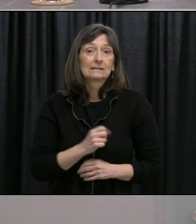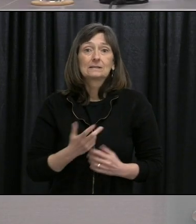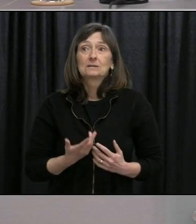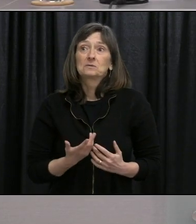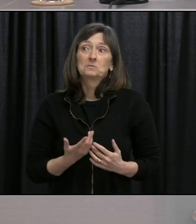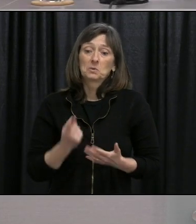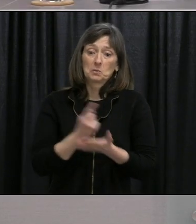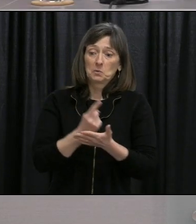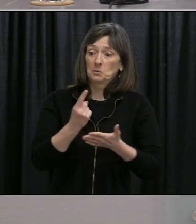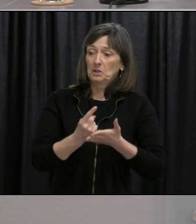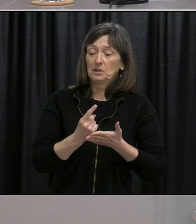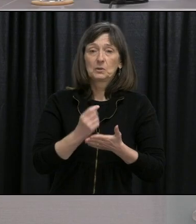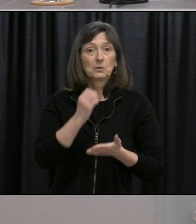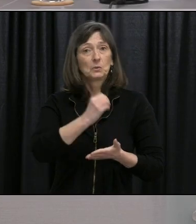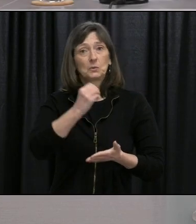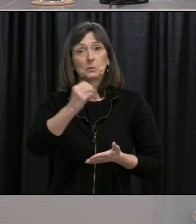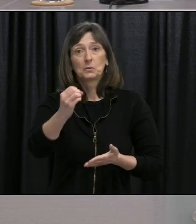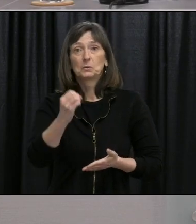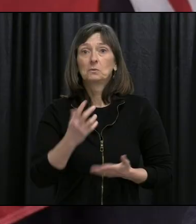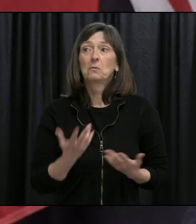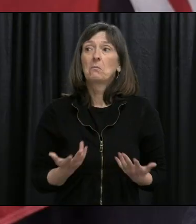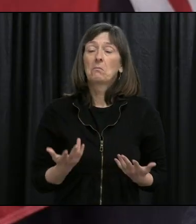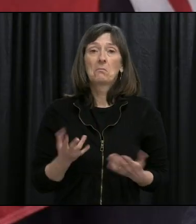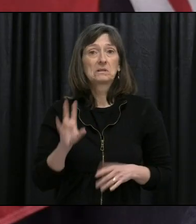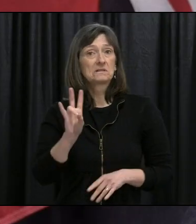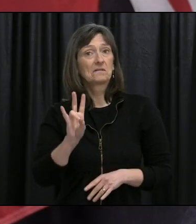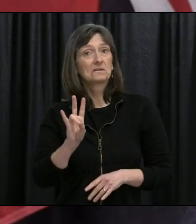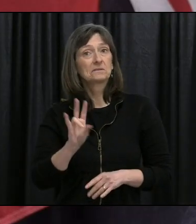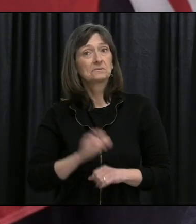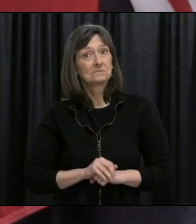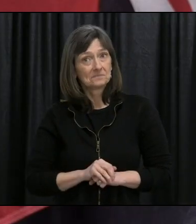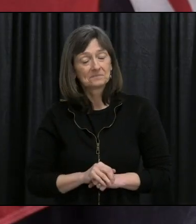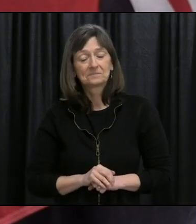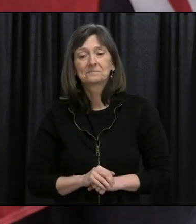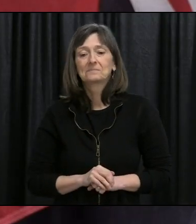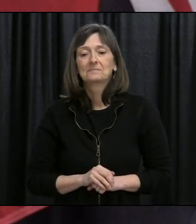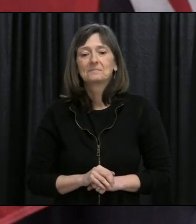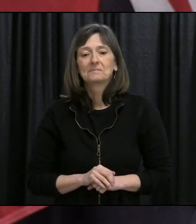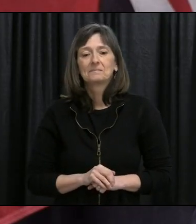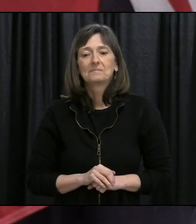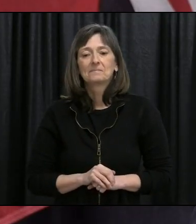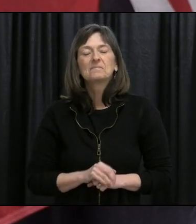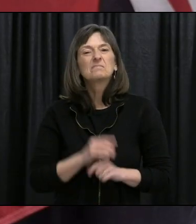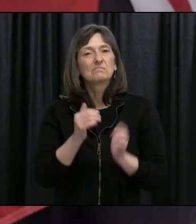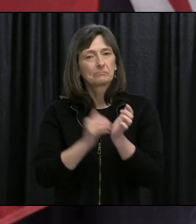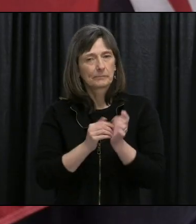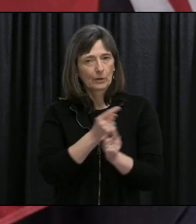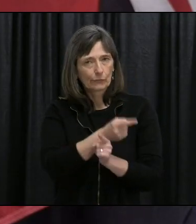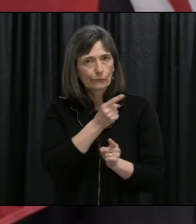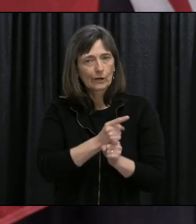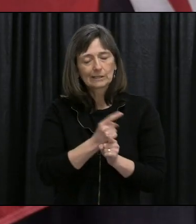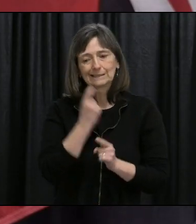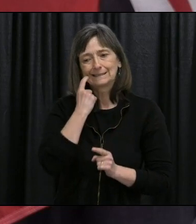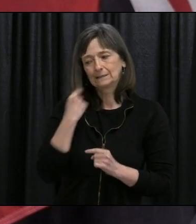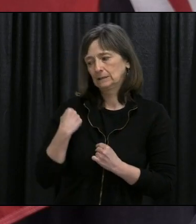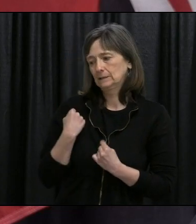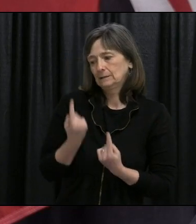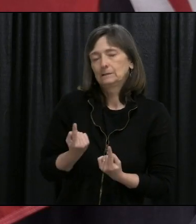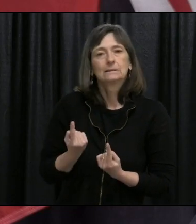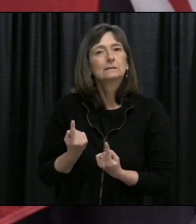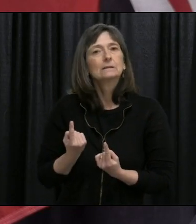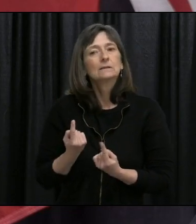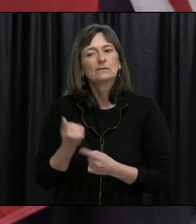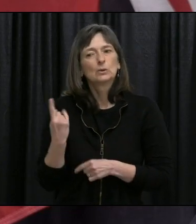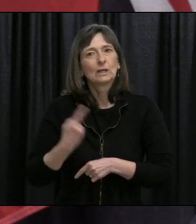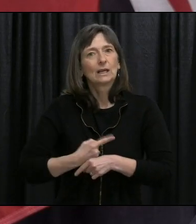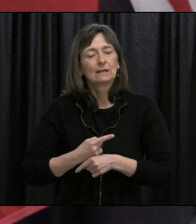1 full week of no cases of COVID in Newfoundland and Labrador. And as Dr. Fitzgerald has mentioned, over the last few days, we are